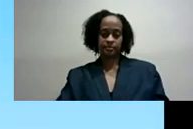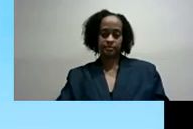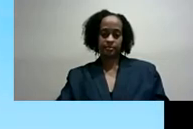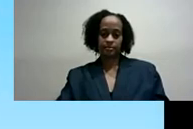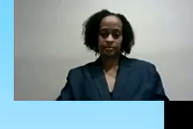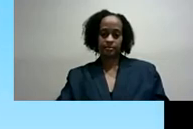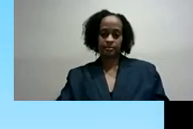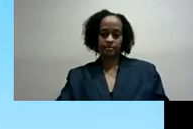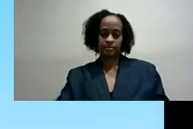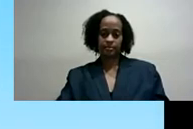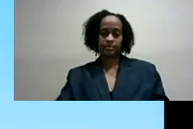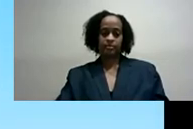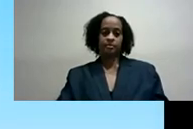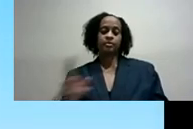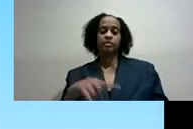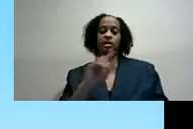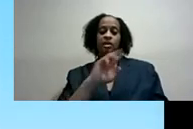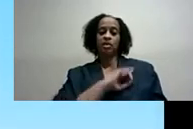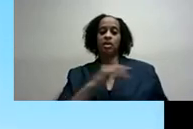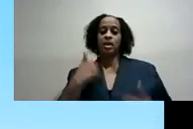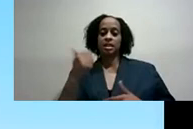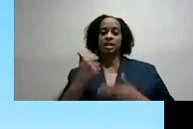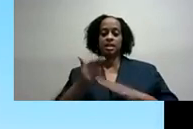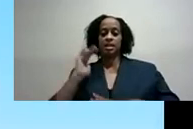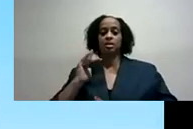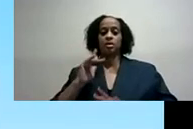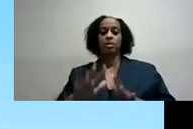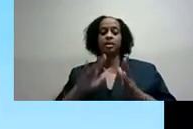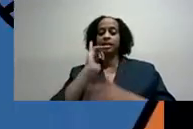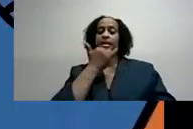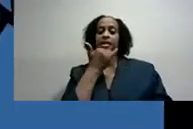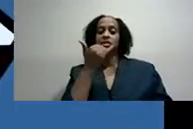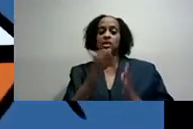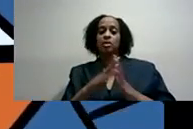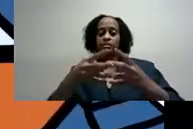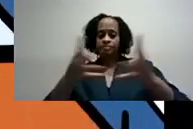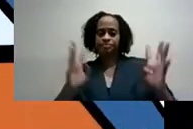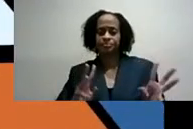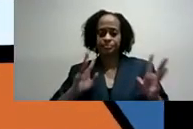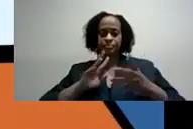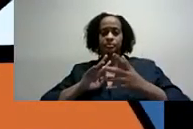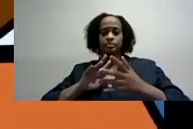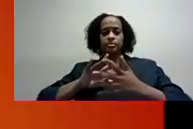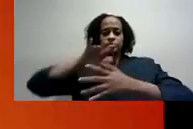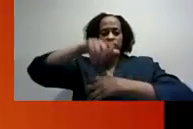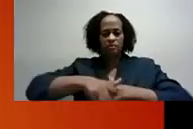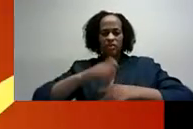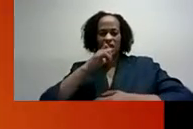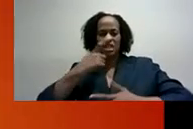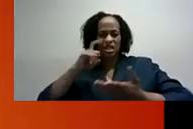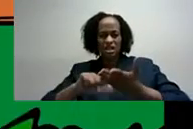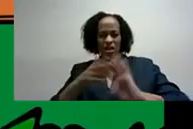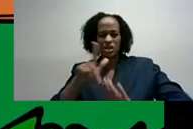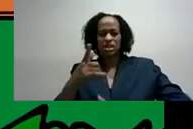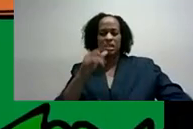When Ricardo was 10, he had an accident while jumping over a fence. He didn't notice a thin metal wire on the other side of